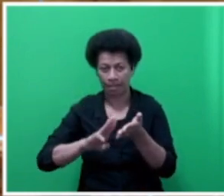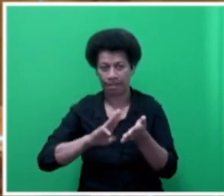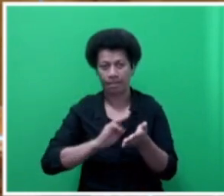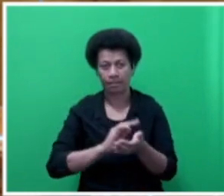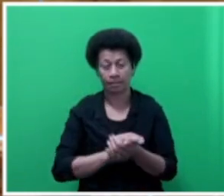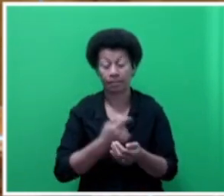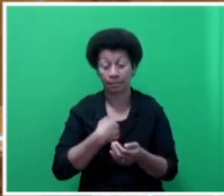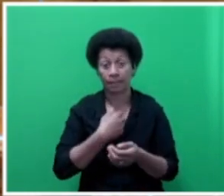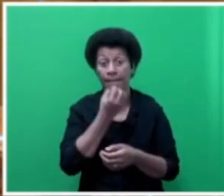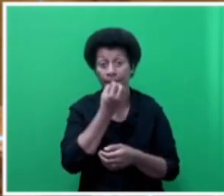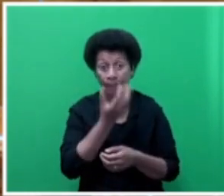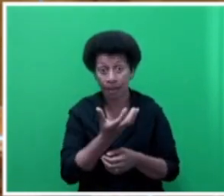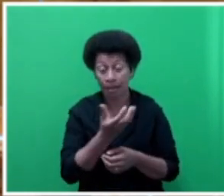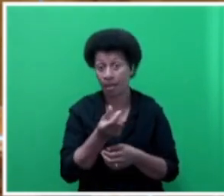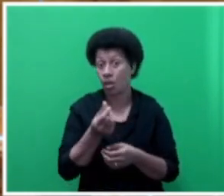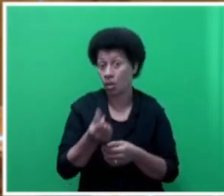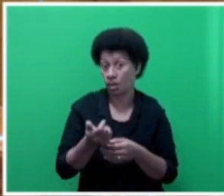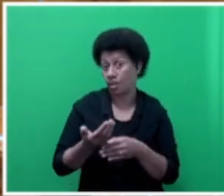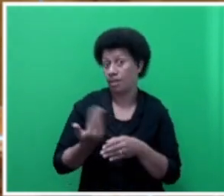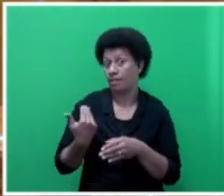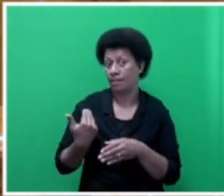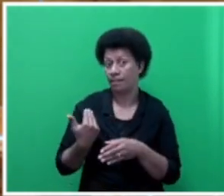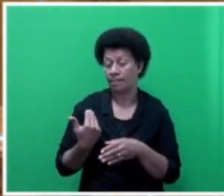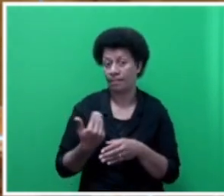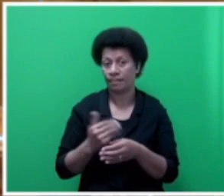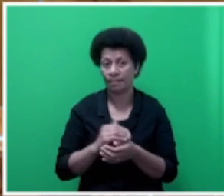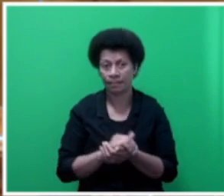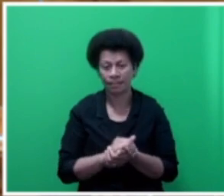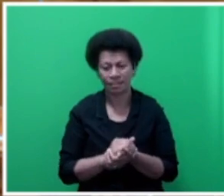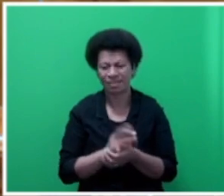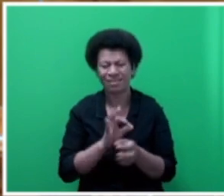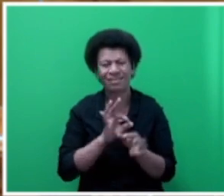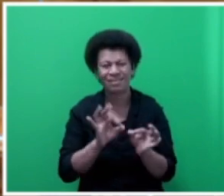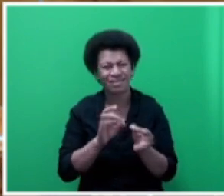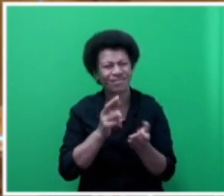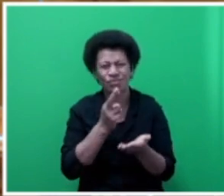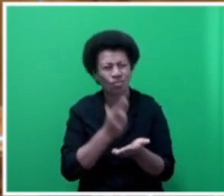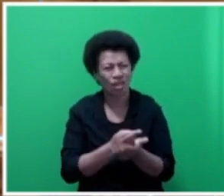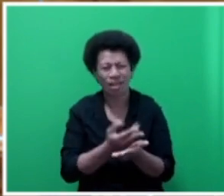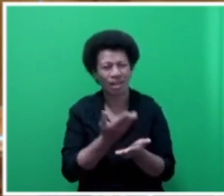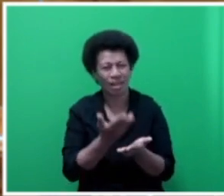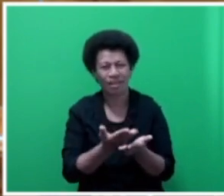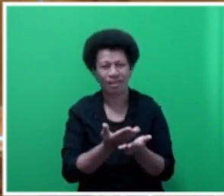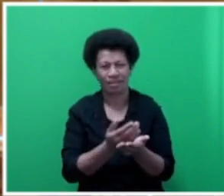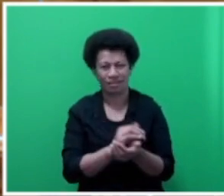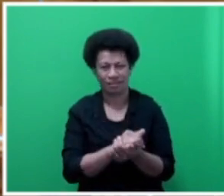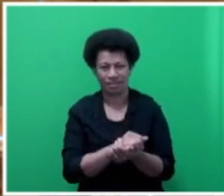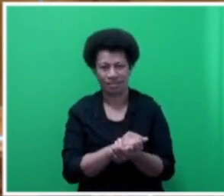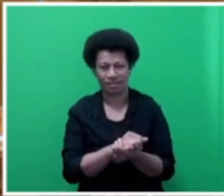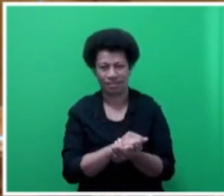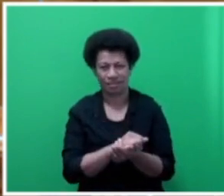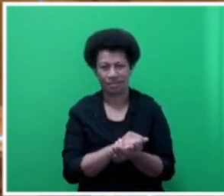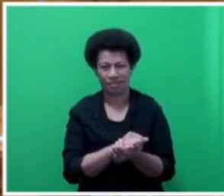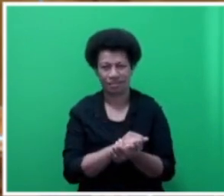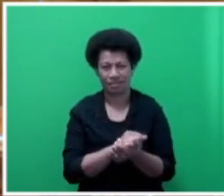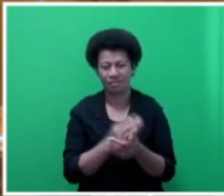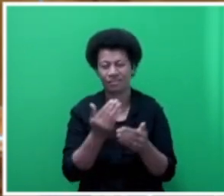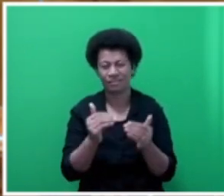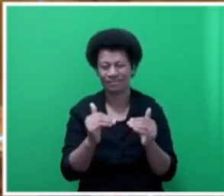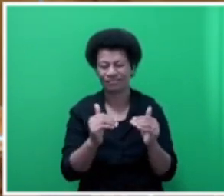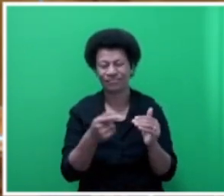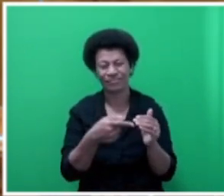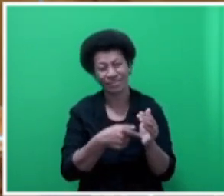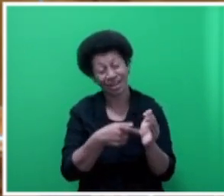As I've stated earlier, sir, these figures are unrealistic because of the following. On average, the